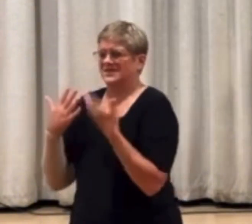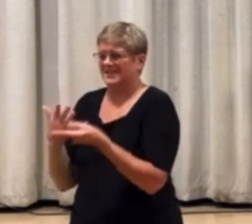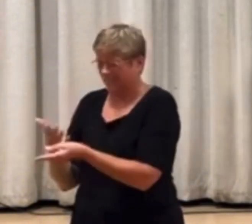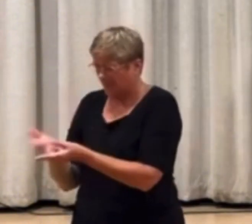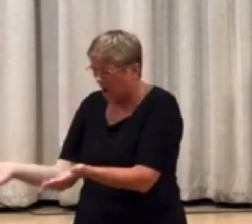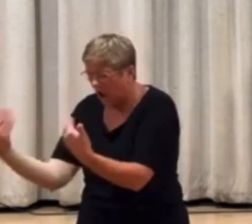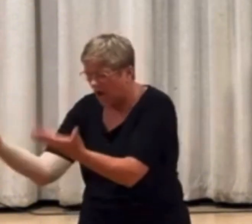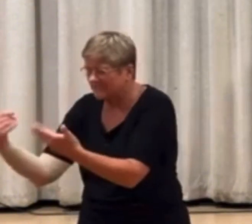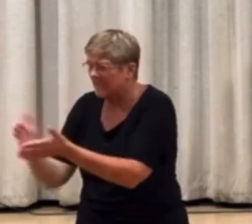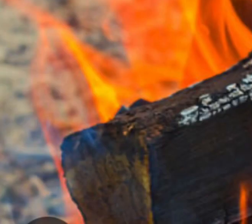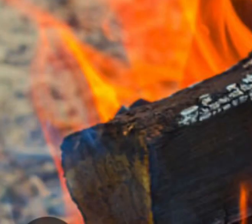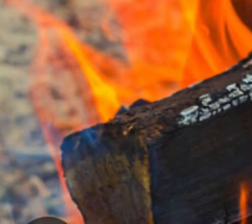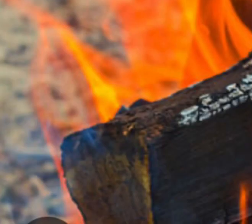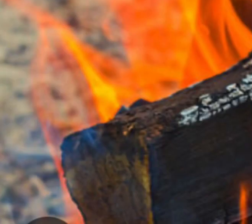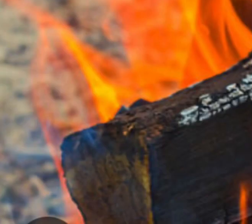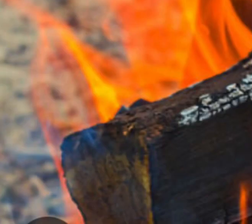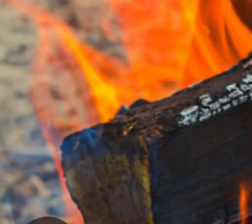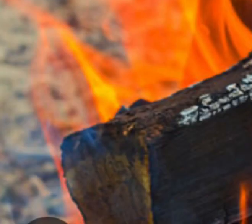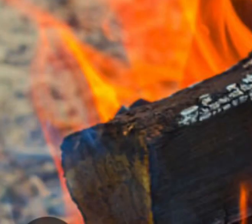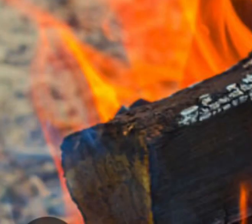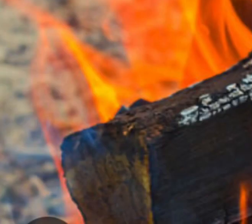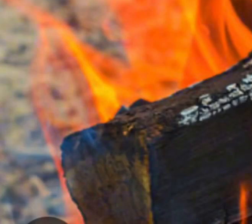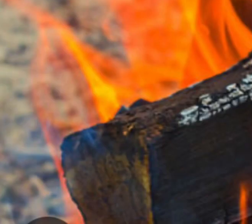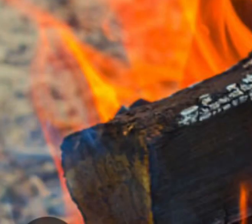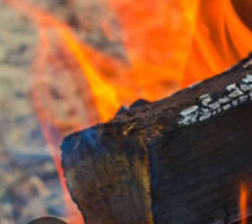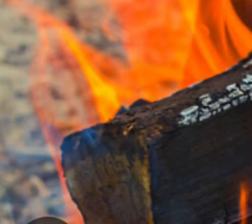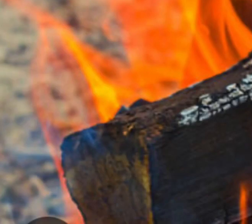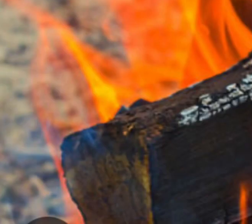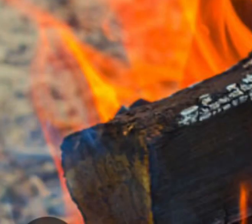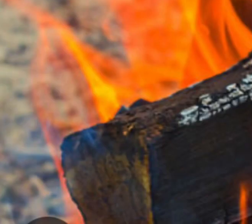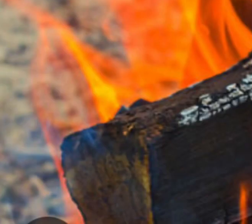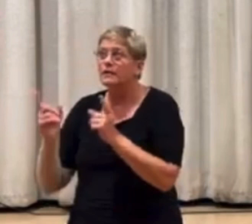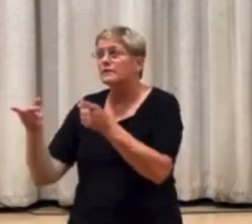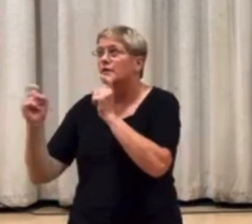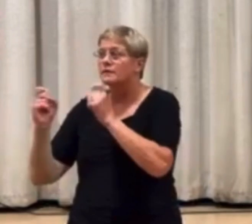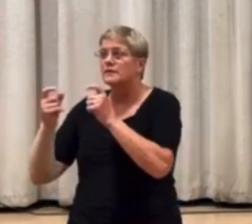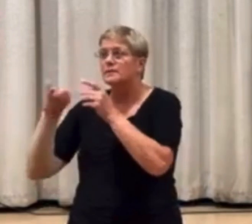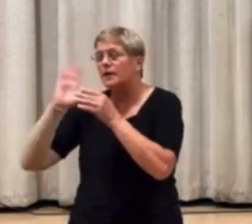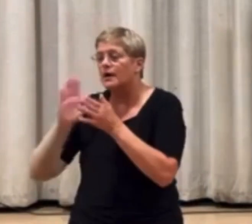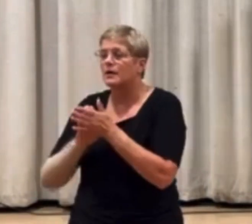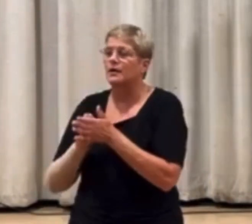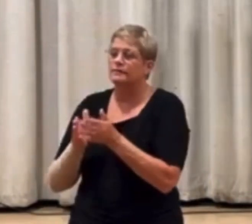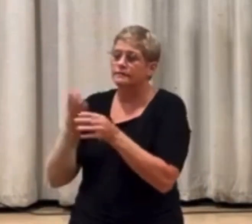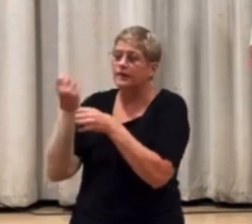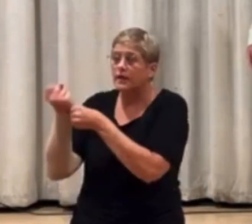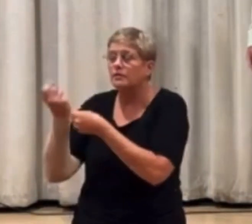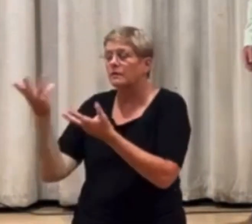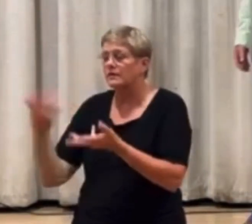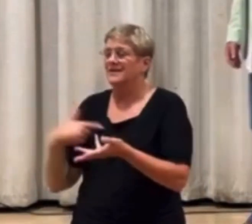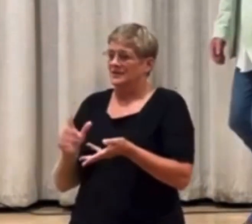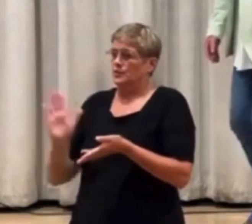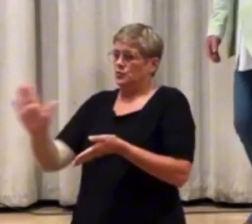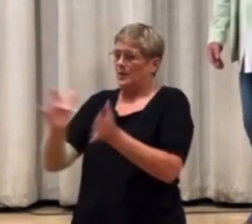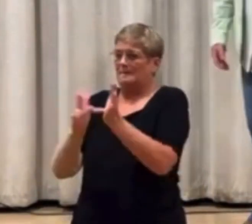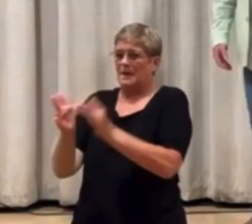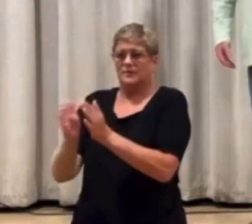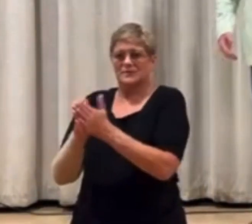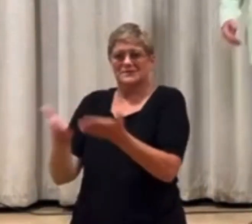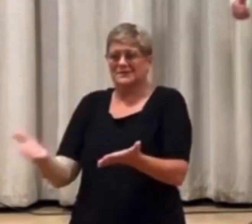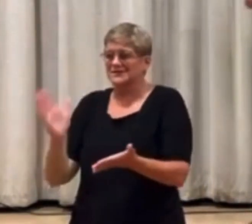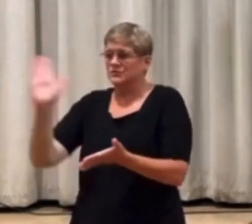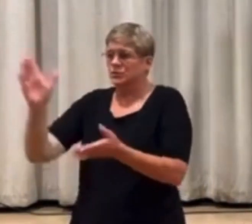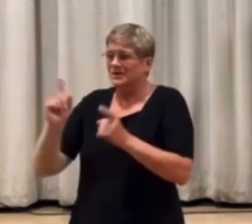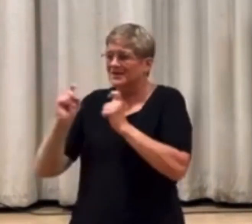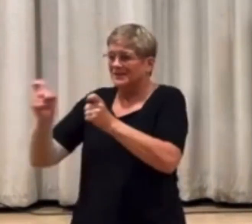that fire going again. It's actually one word. In your Bible and mine, it says stir up the gift. But